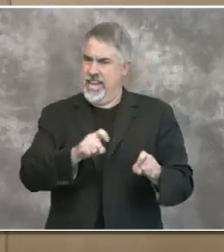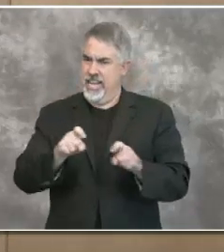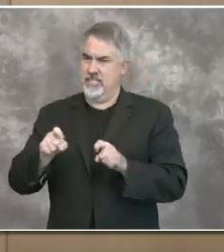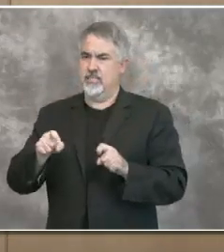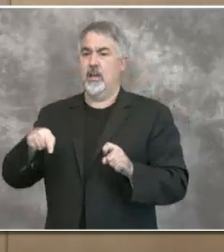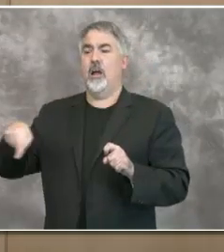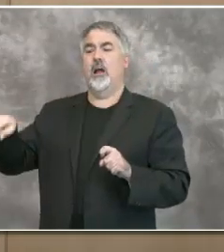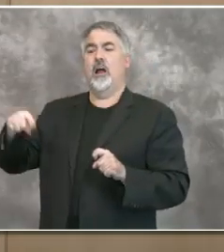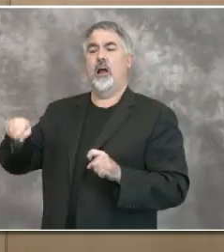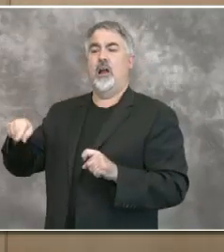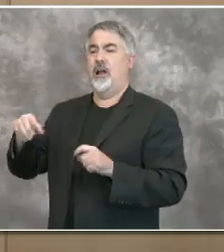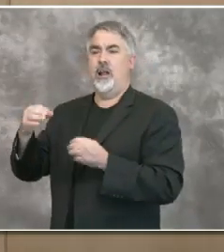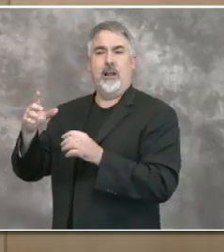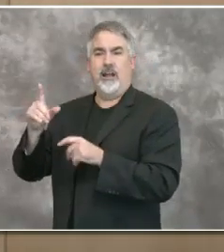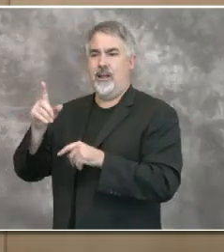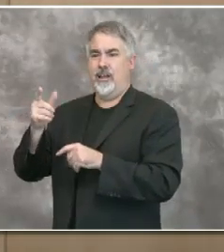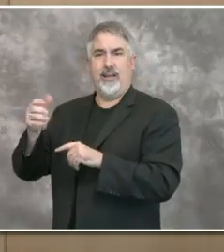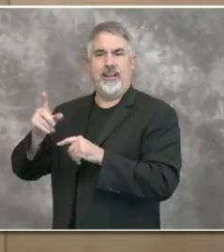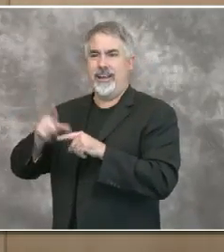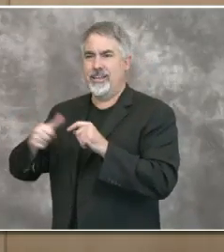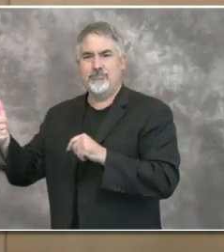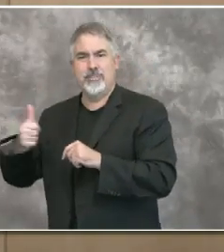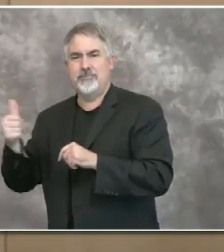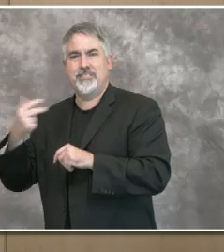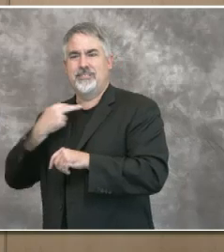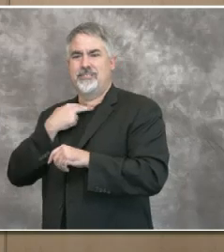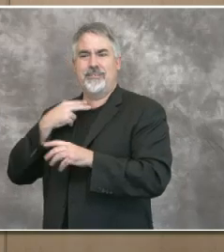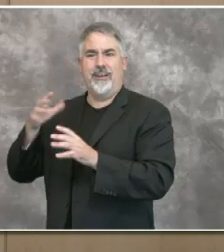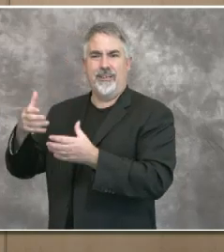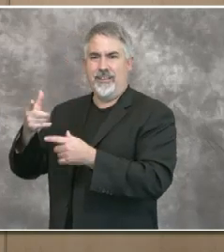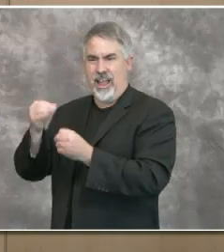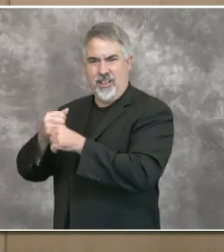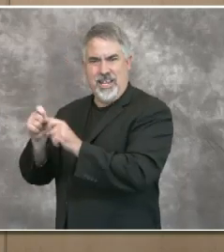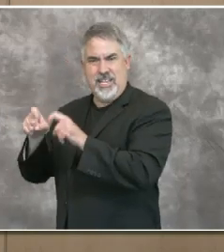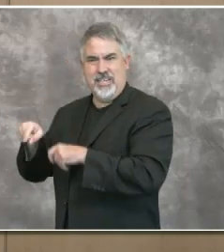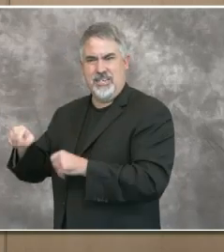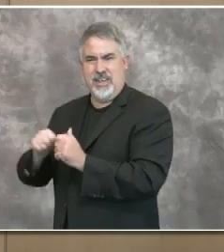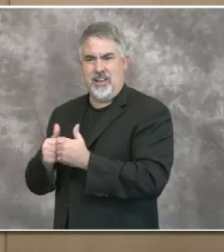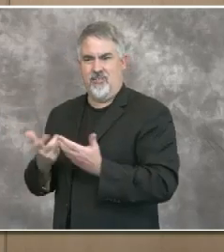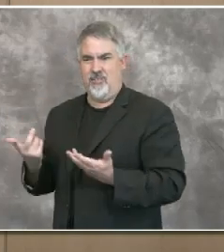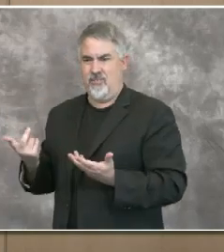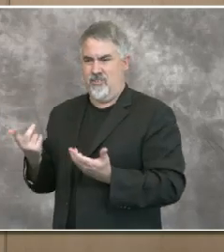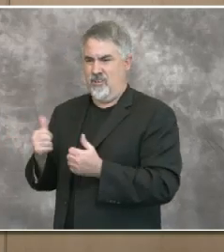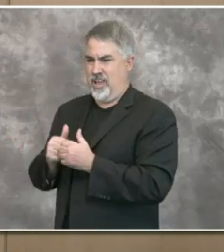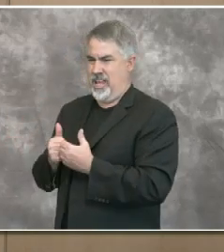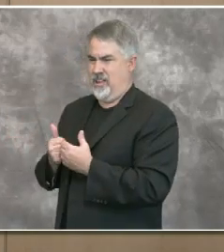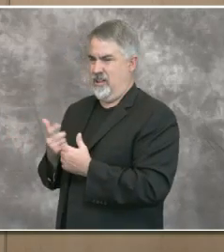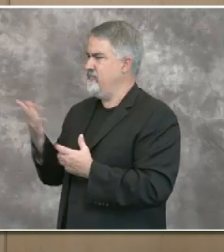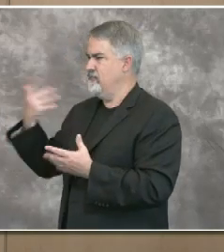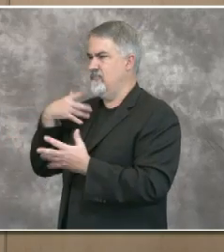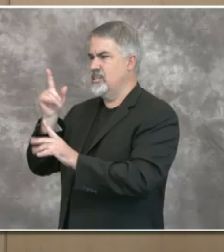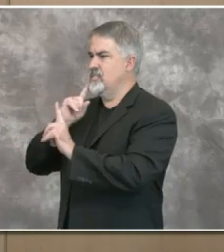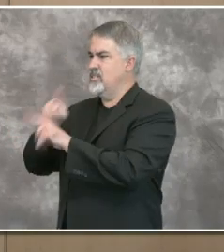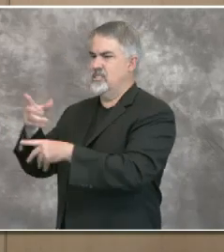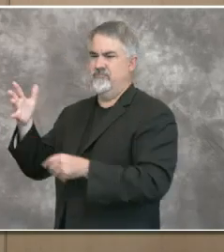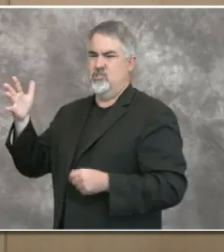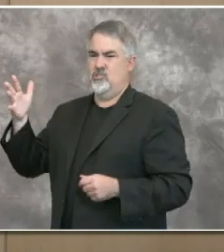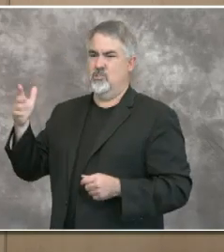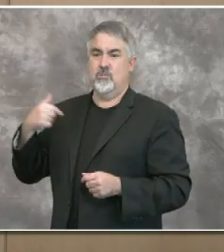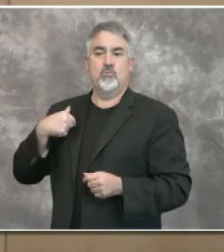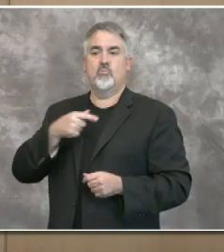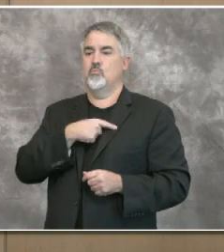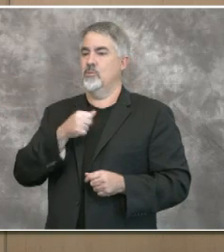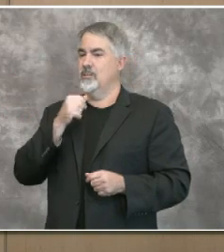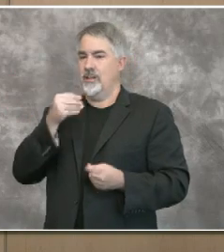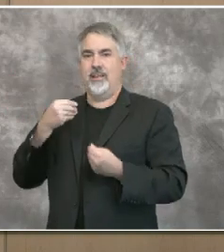So I think as was stated earlier, or it may have been inferred, we don't order tests at the county.